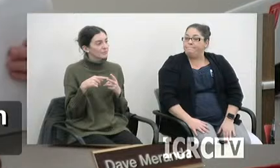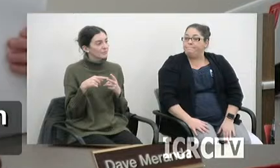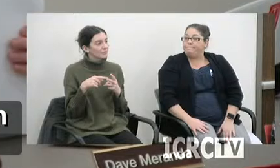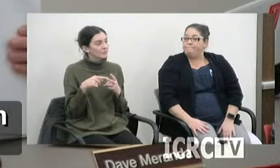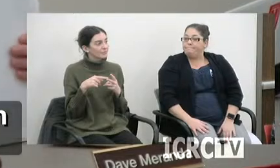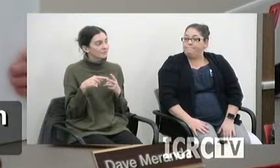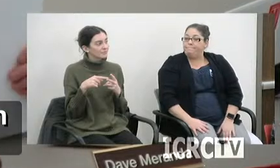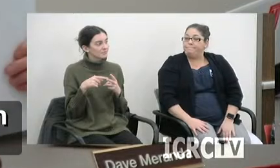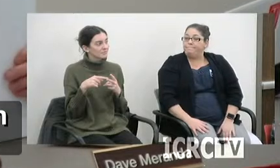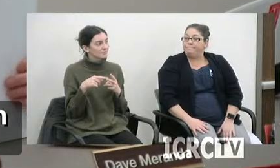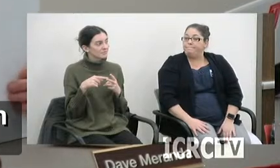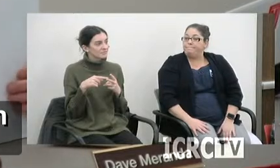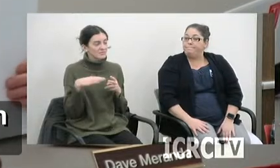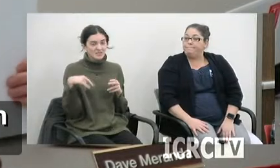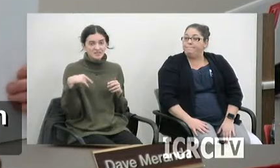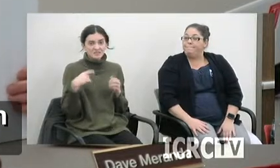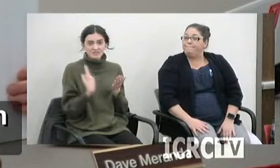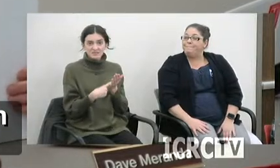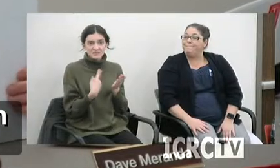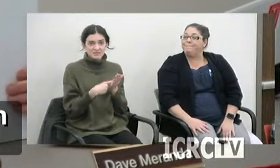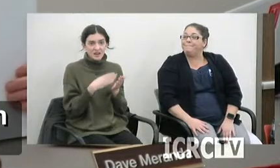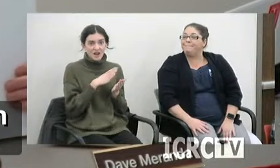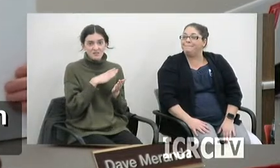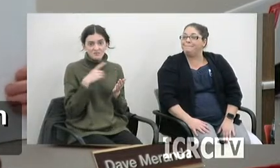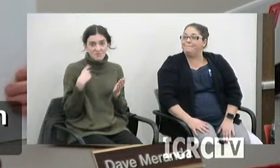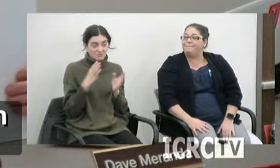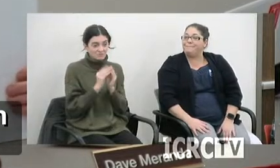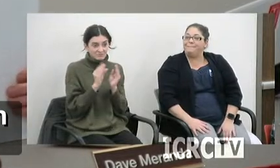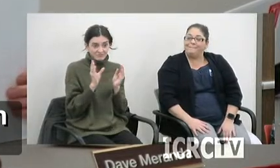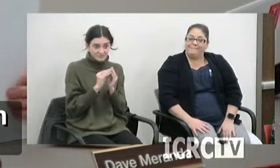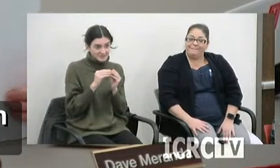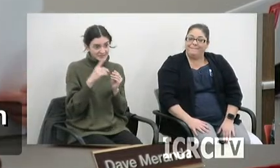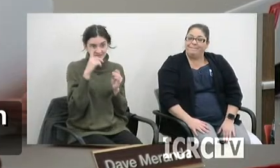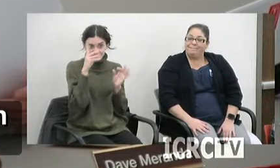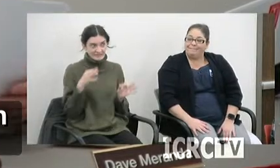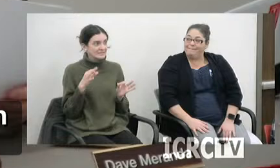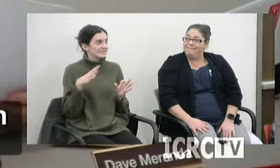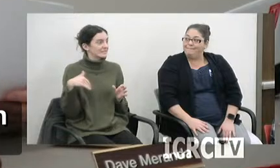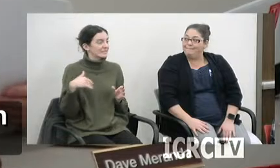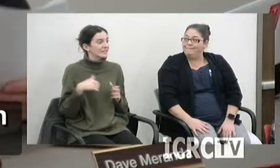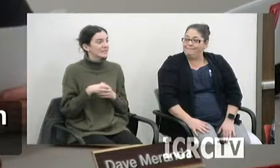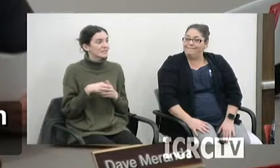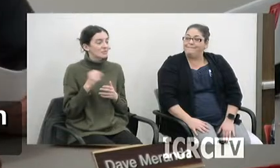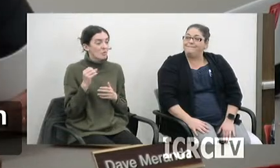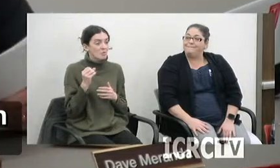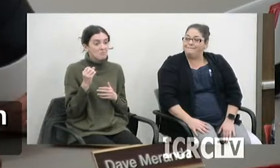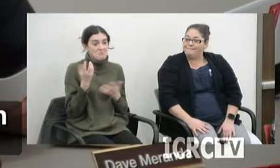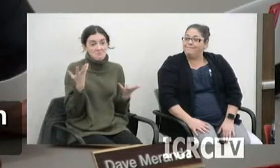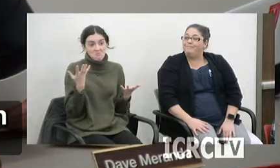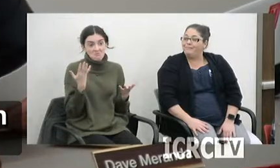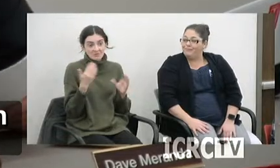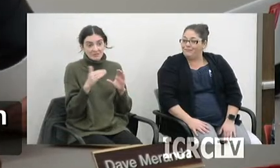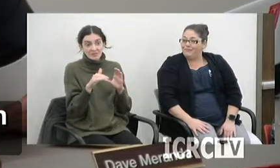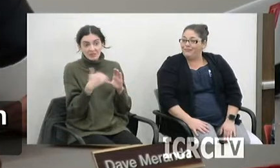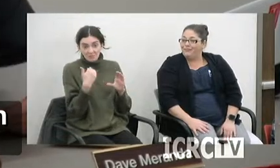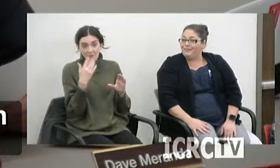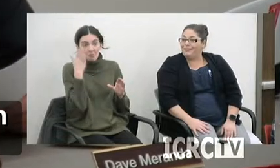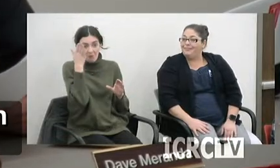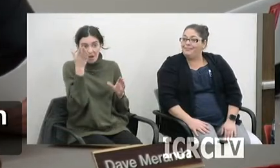We can't talk about the next board meeting because that's decided at the organizational meeting, so watch your emails